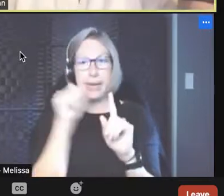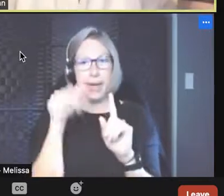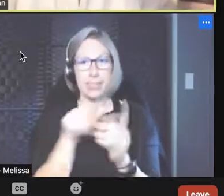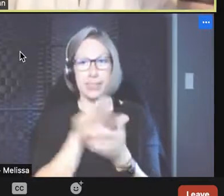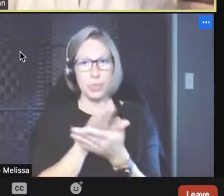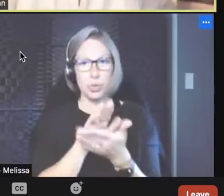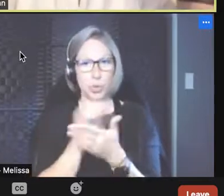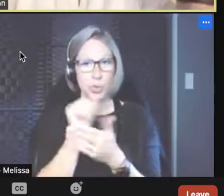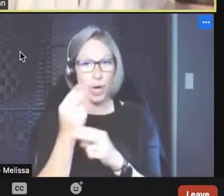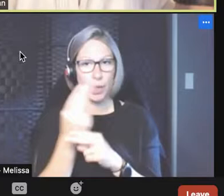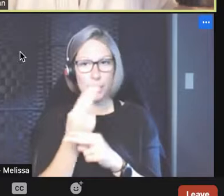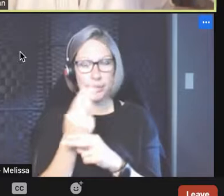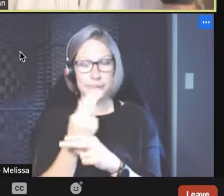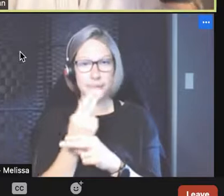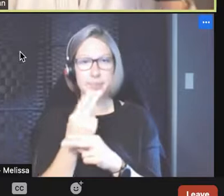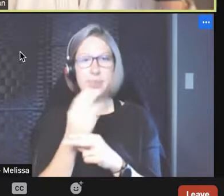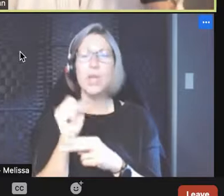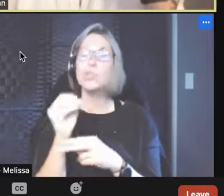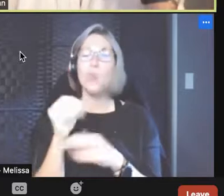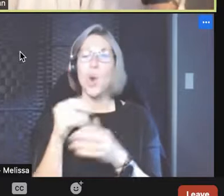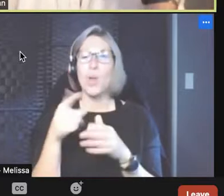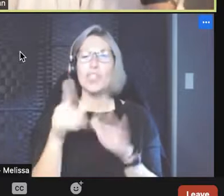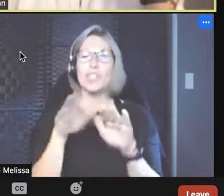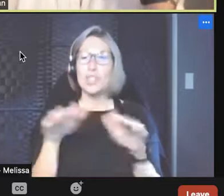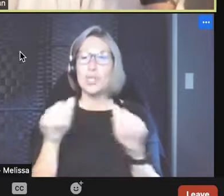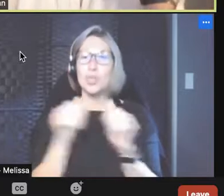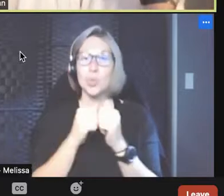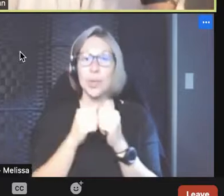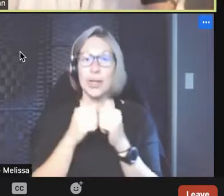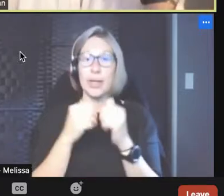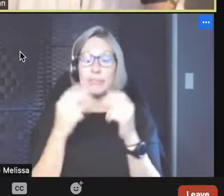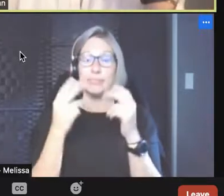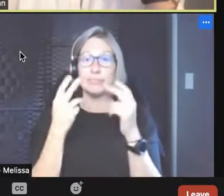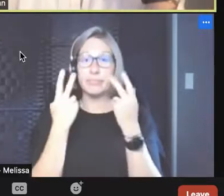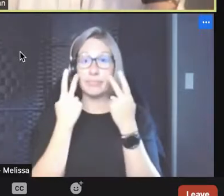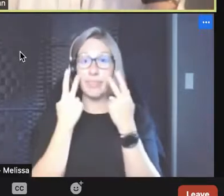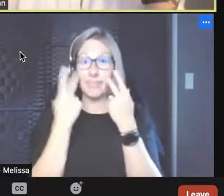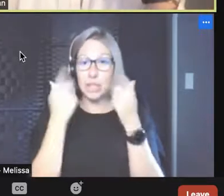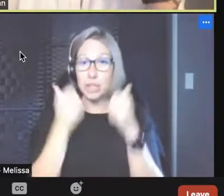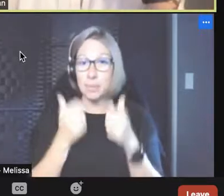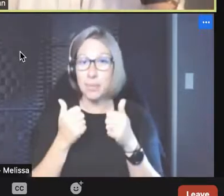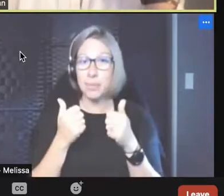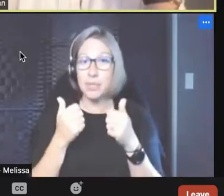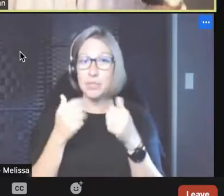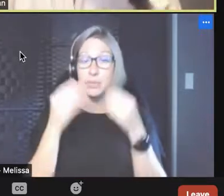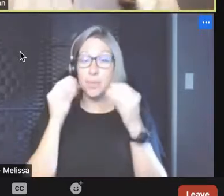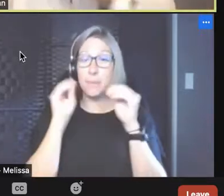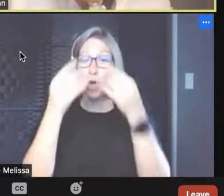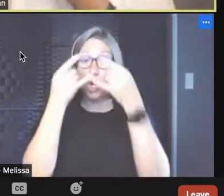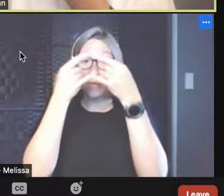it. And so these children with low vision were even blindfolded when they came into class. This is actually a